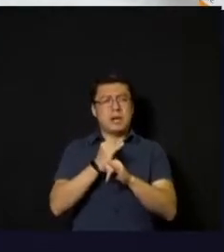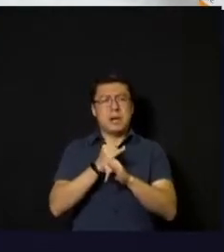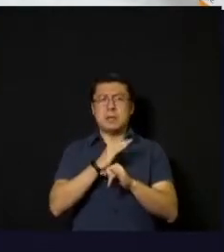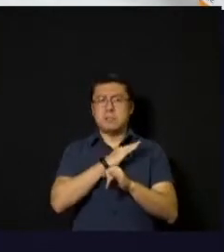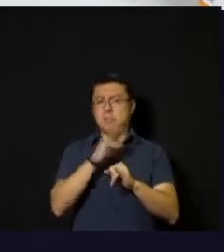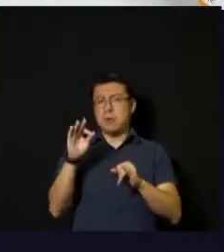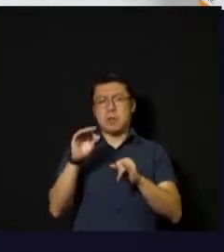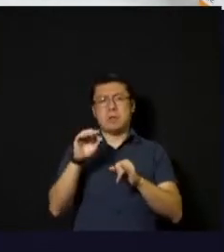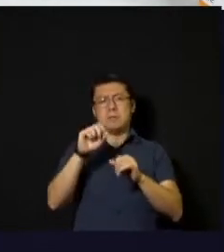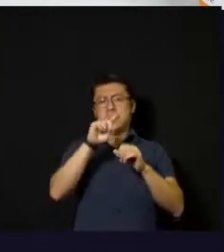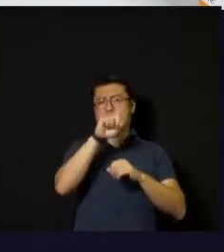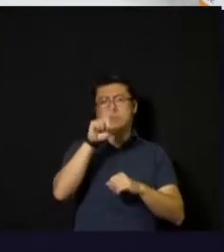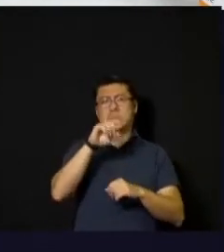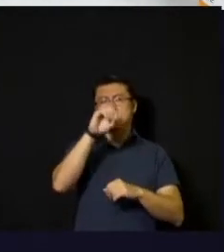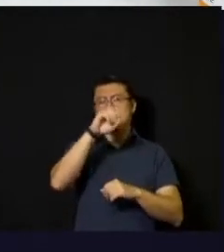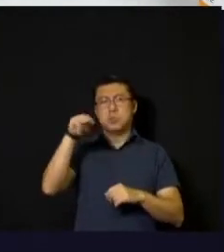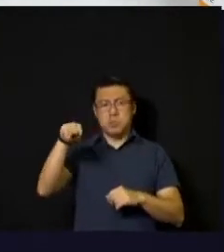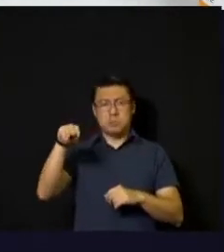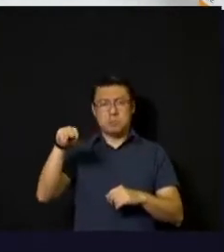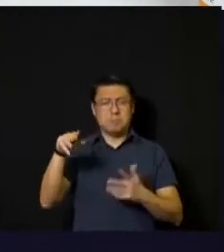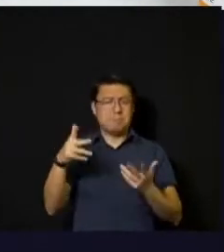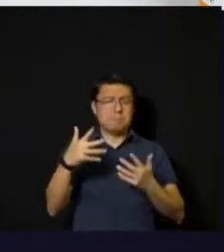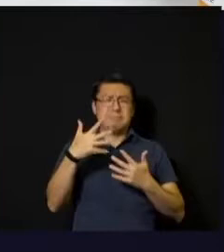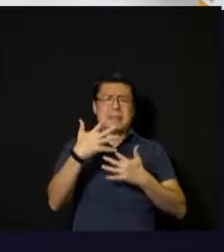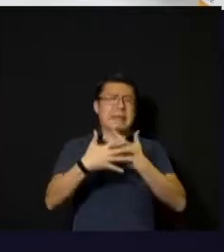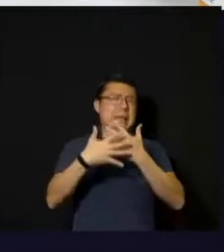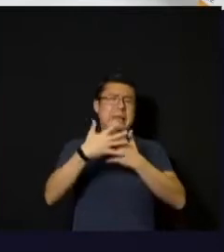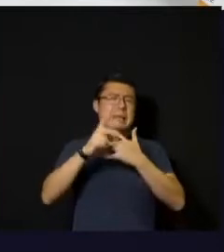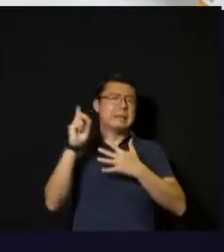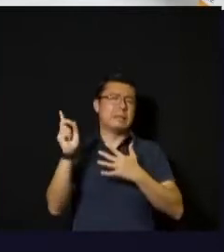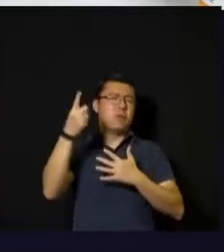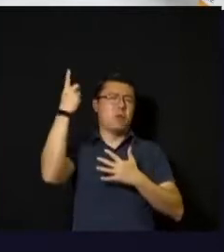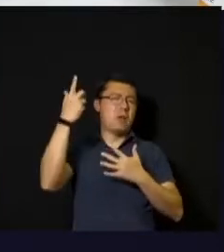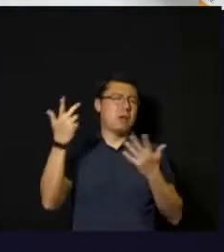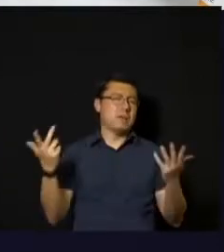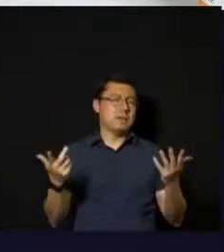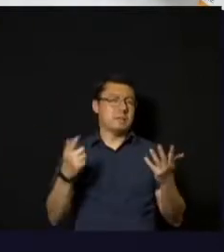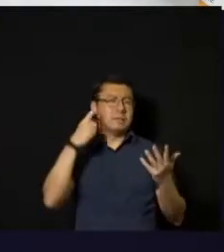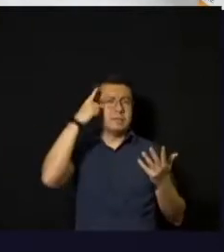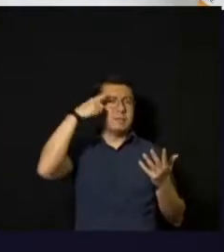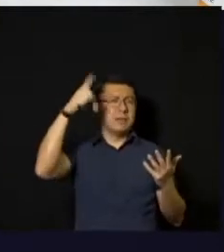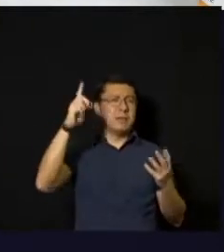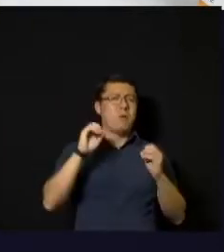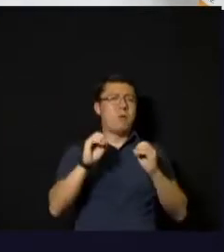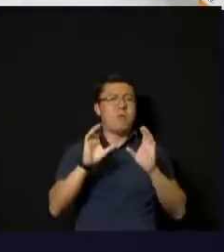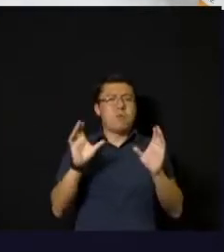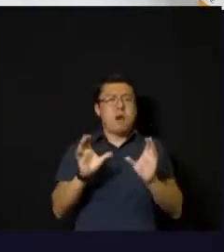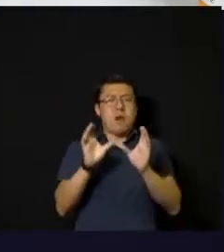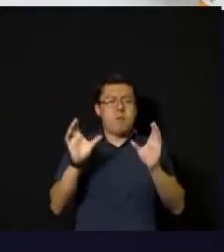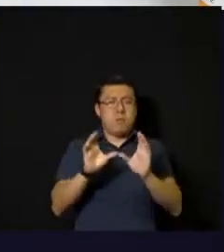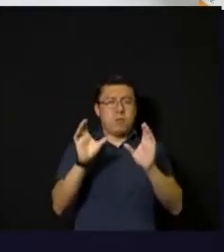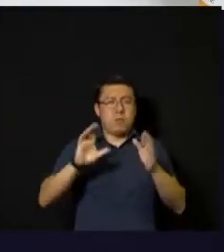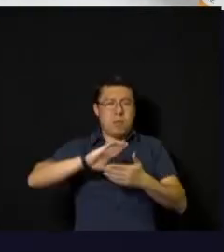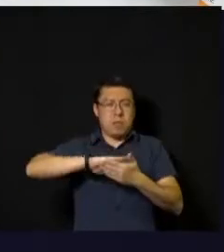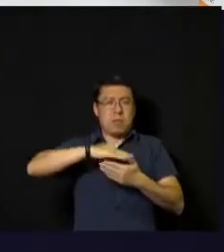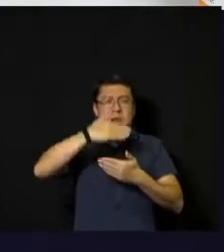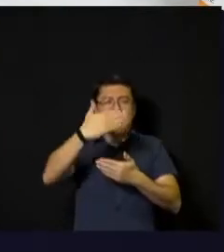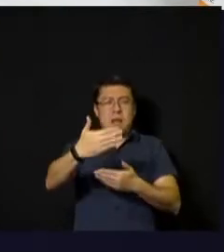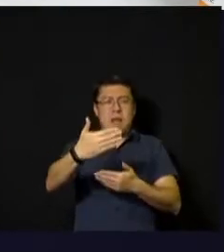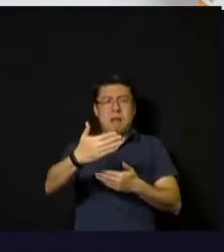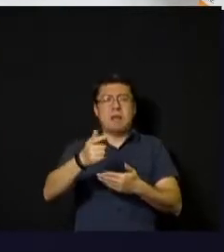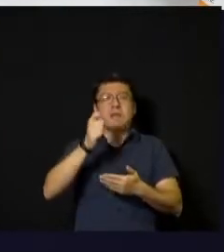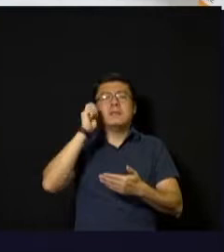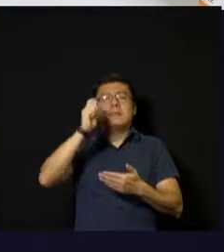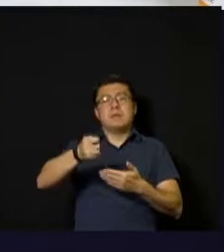part in a Zoom space is $15. A computer, for example, normally